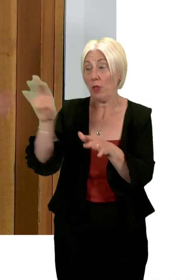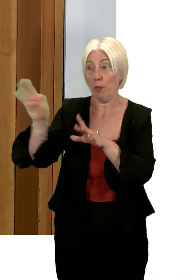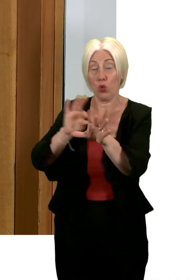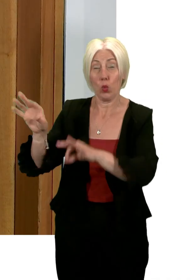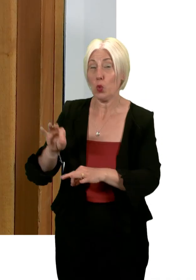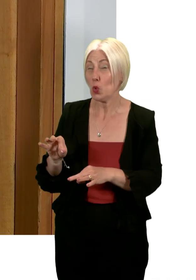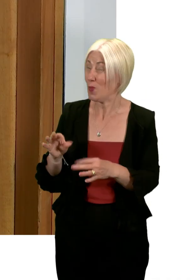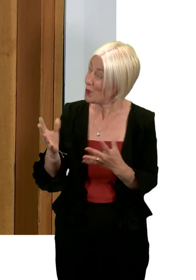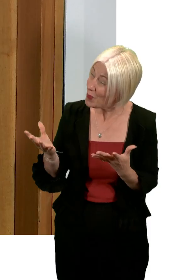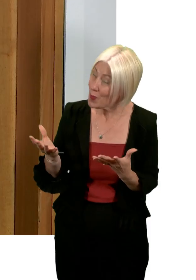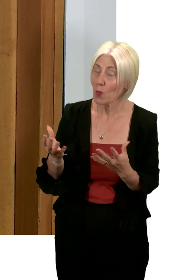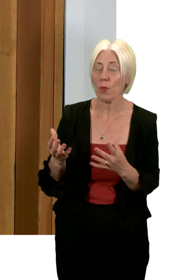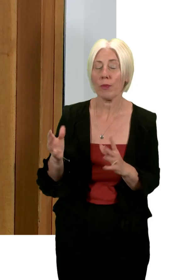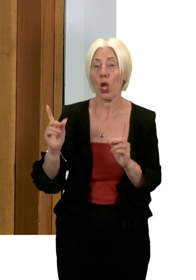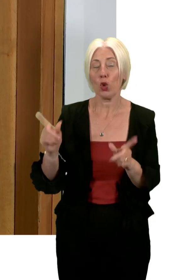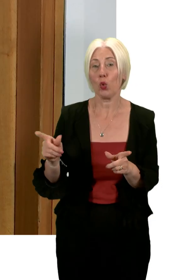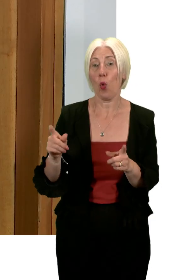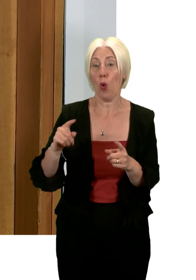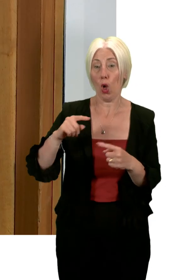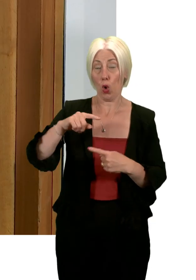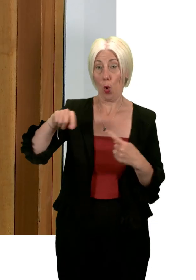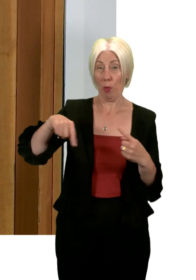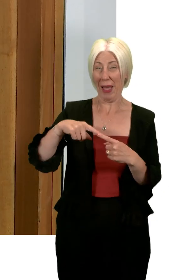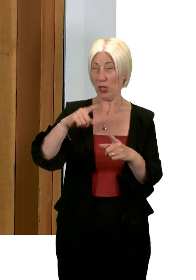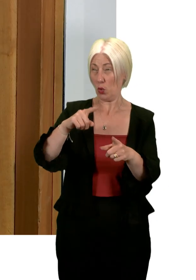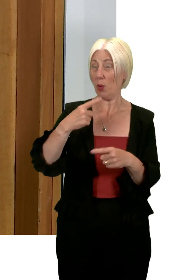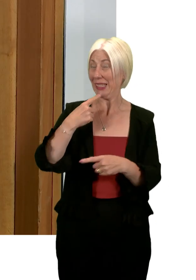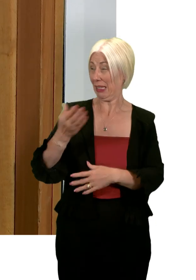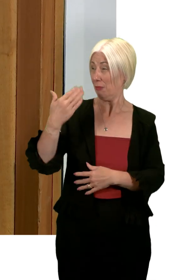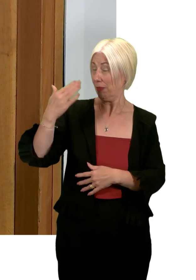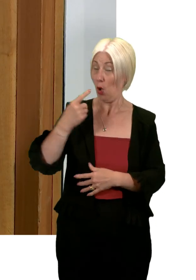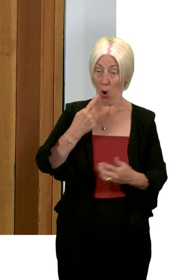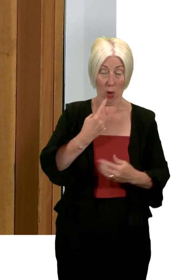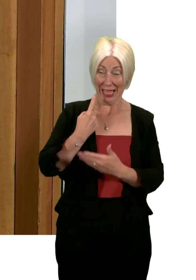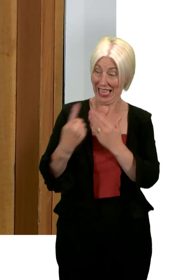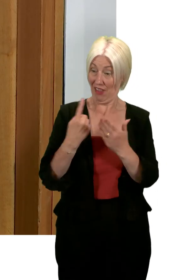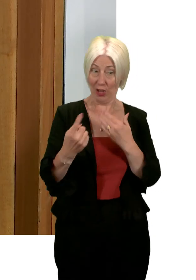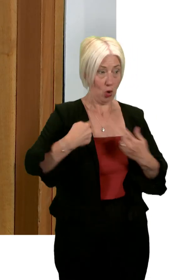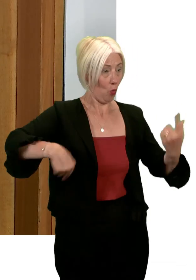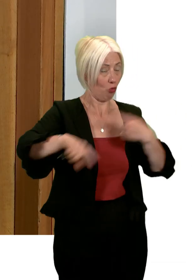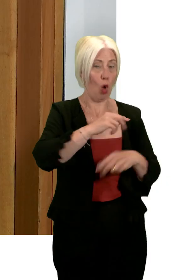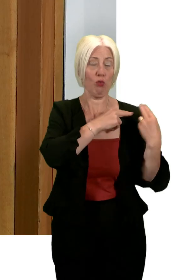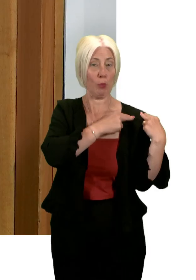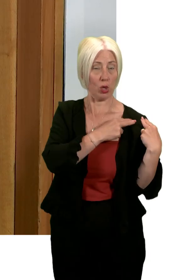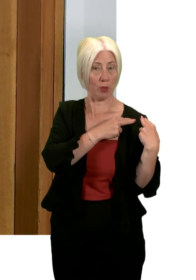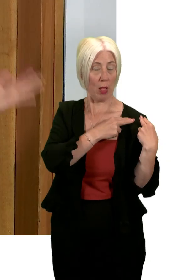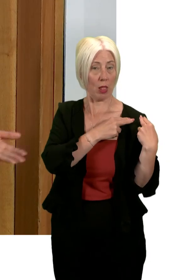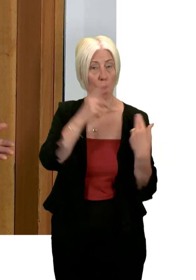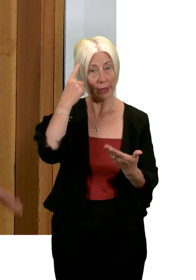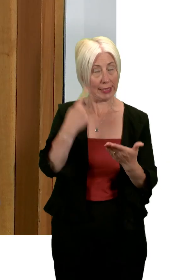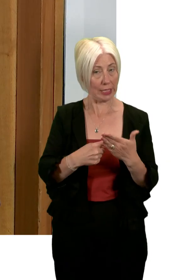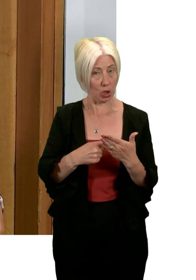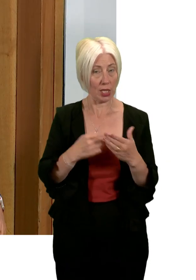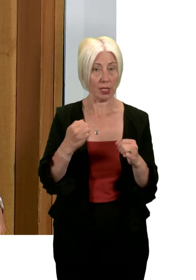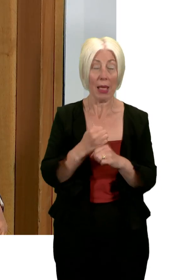coming back to some of the original discussion, I do feel that we have an individual responsibility in the choices that we've made, but we also need